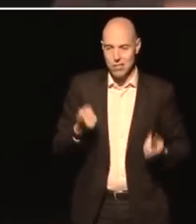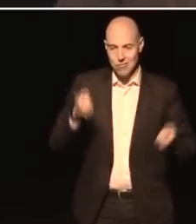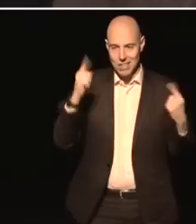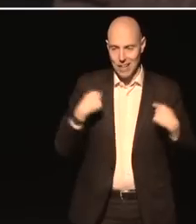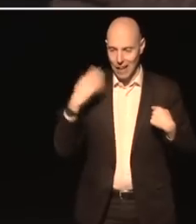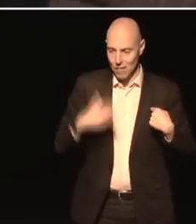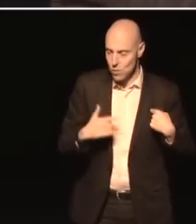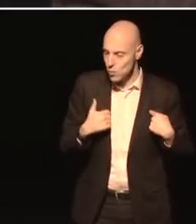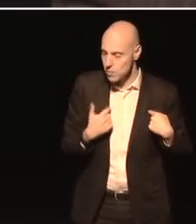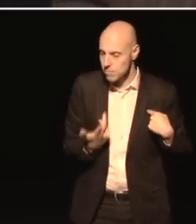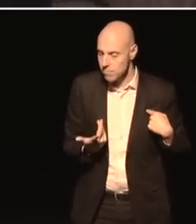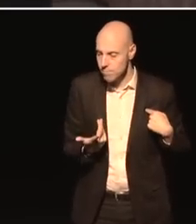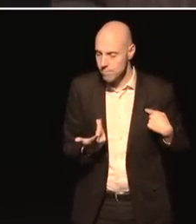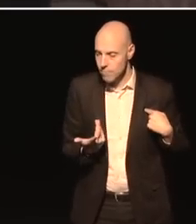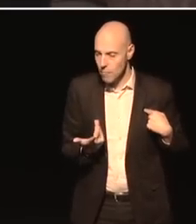make